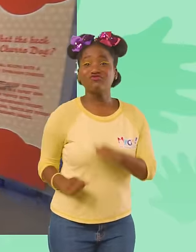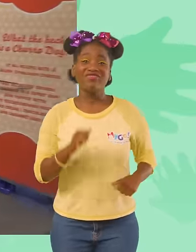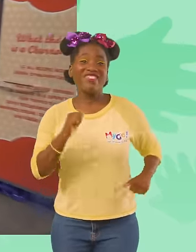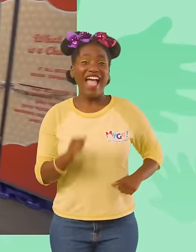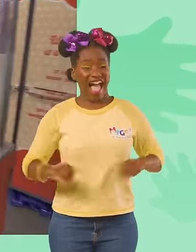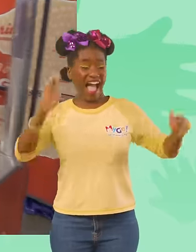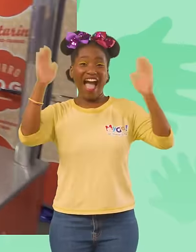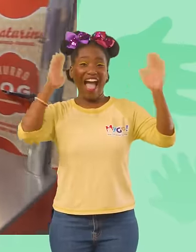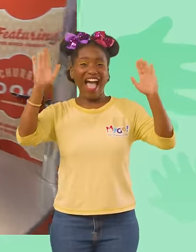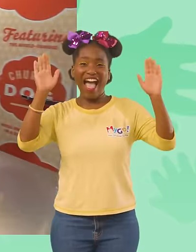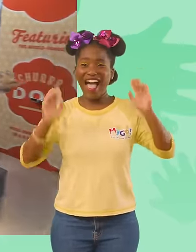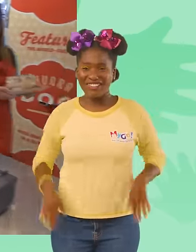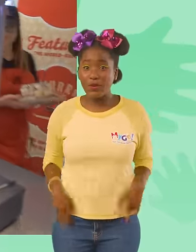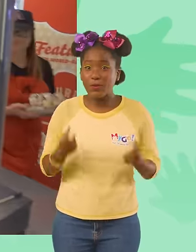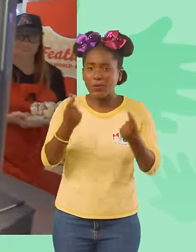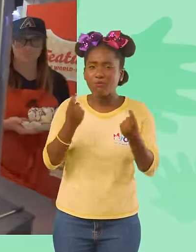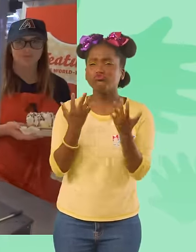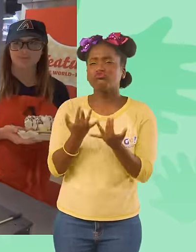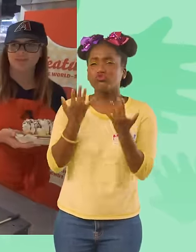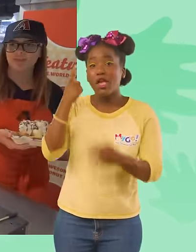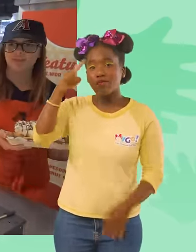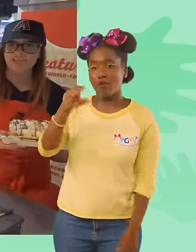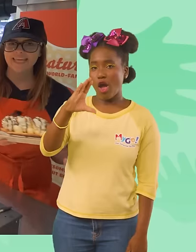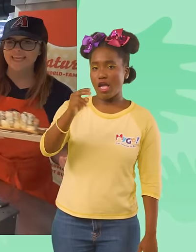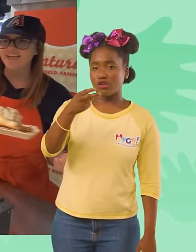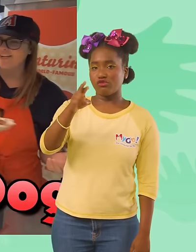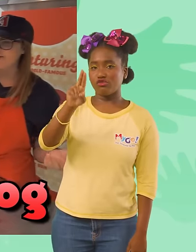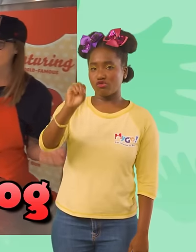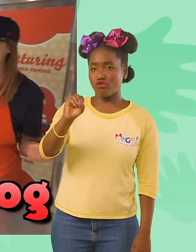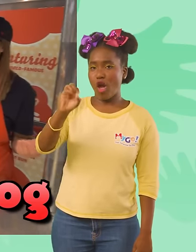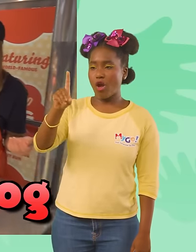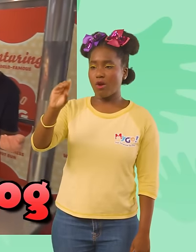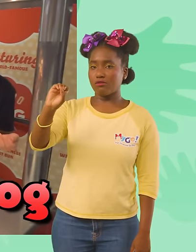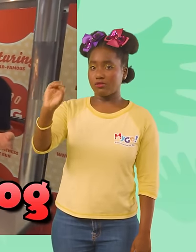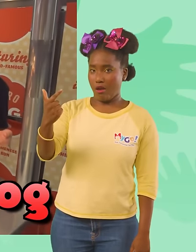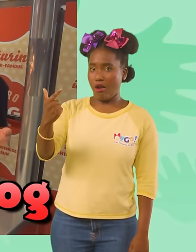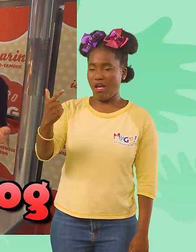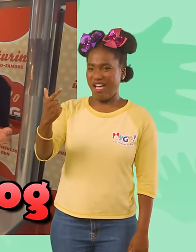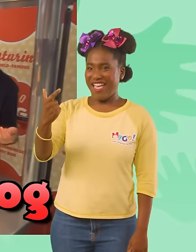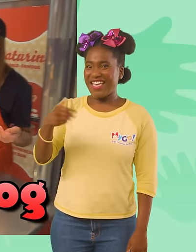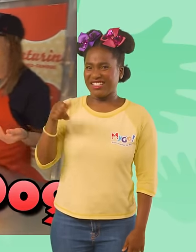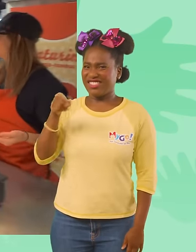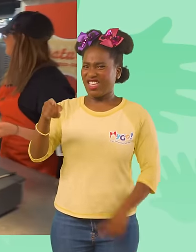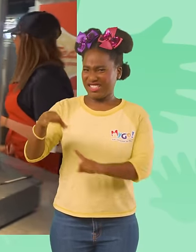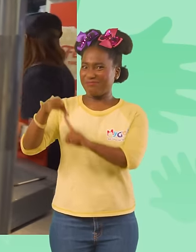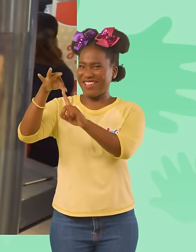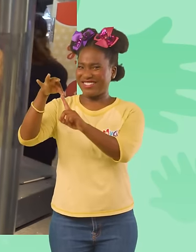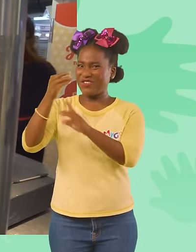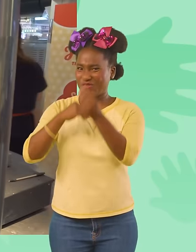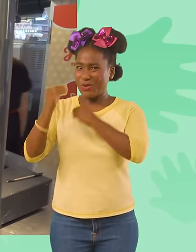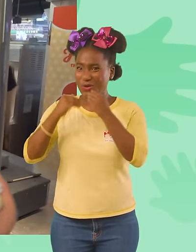Oh, hey! I'm just waiting for a churro dog. It's their specialty. Here you go, Blippi, enjoy. Ooh, thank you.